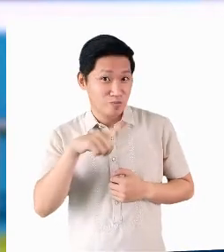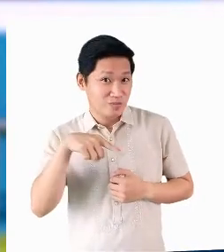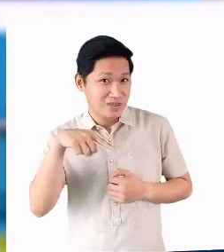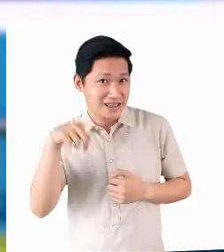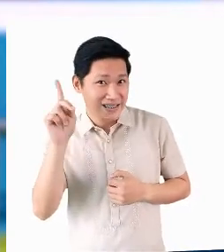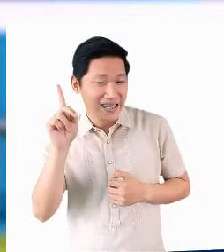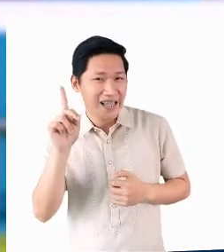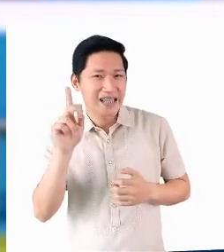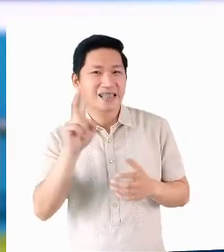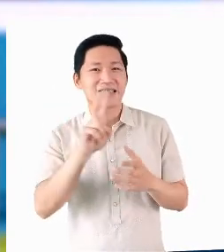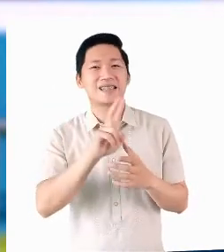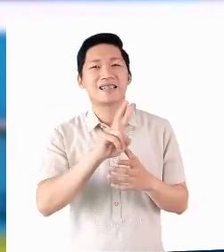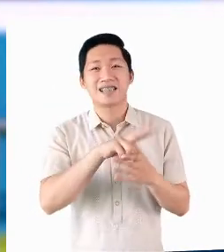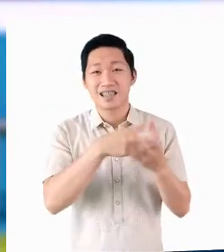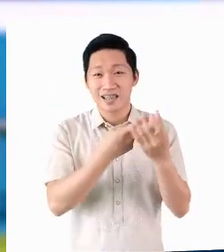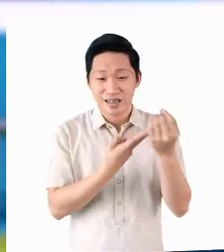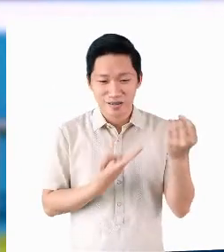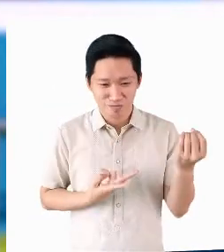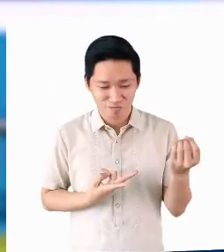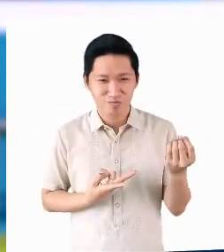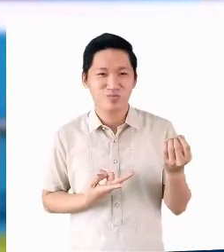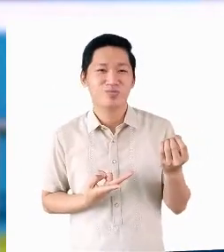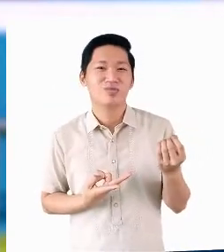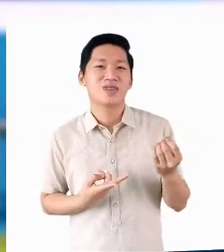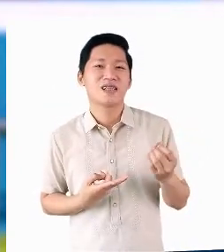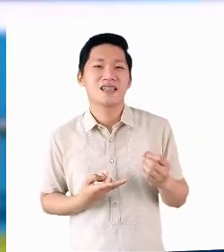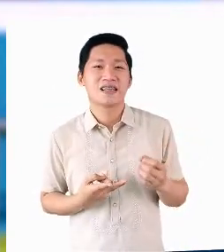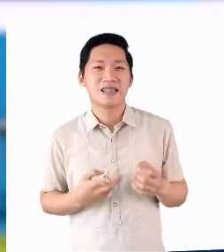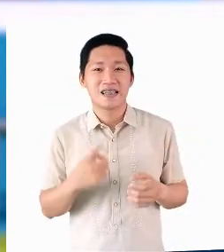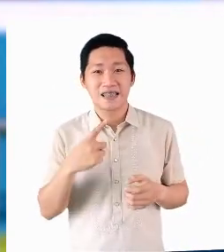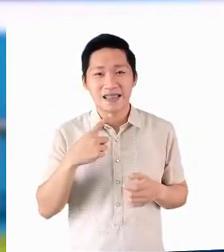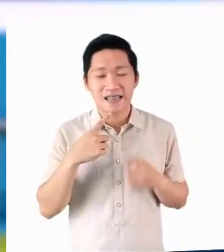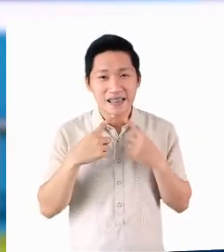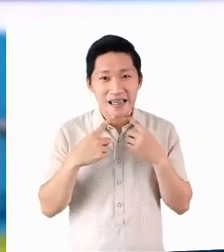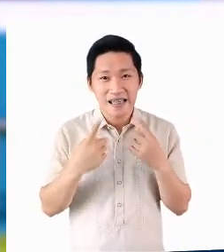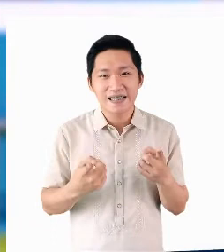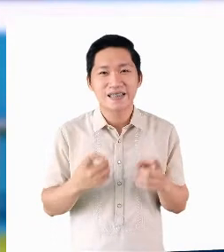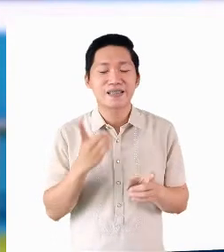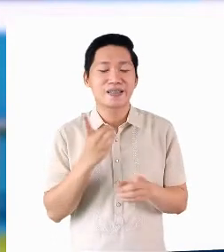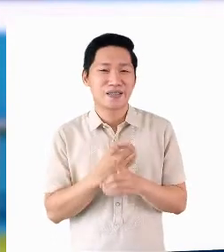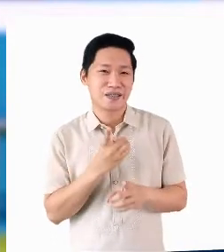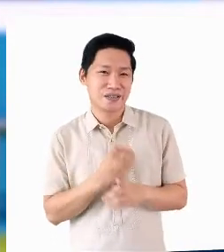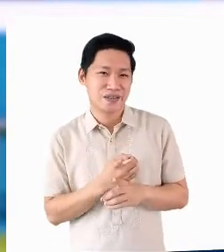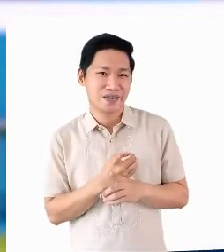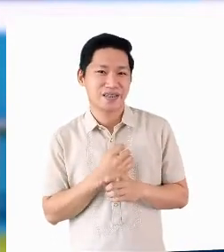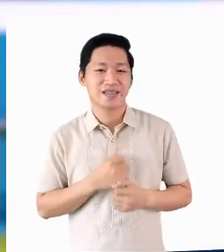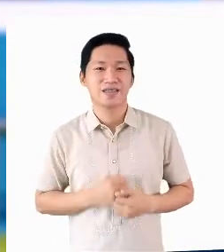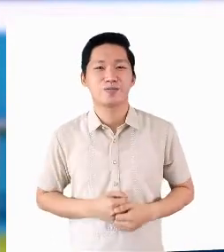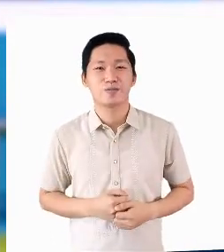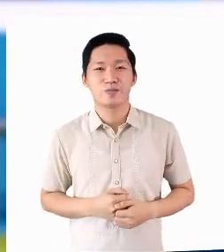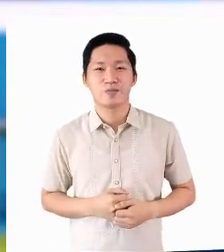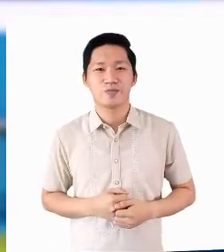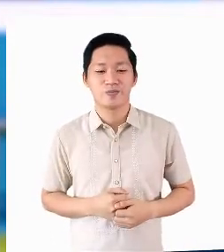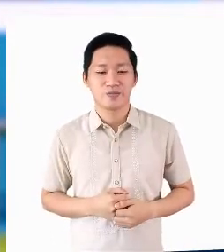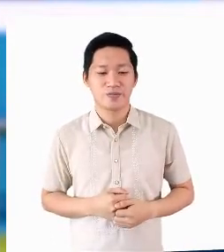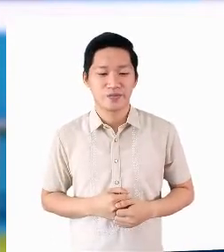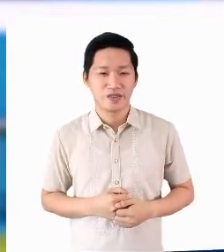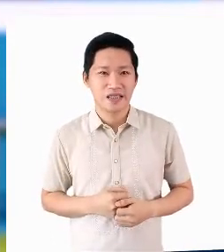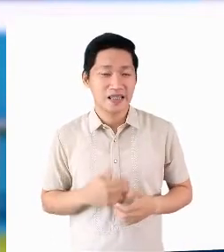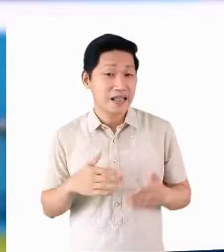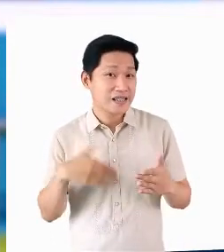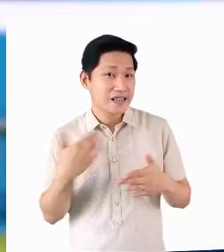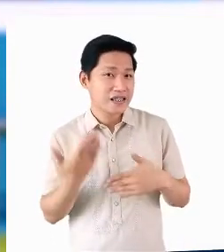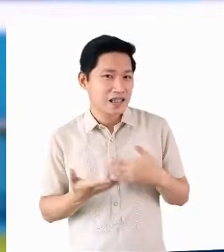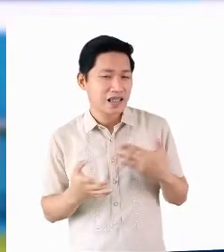Nice try! Connotative and denotative meaning is a form of linguistic barrier. Let us have